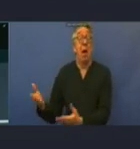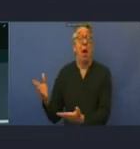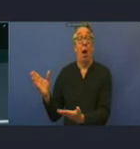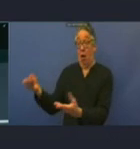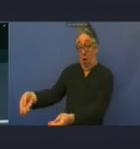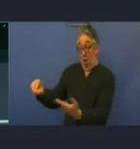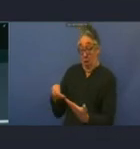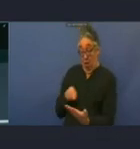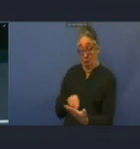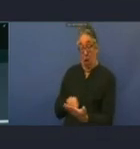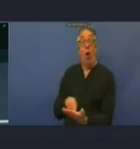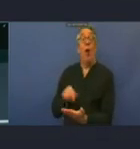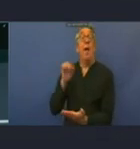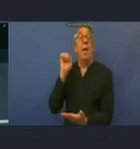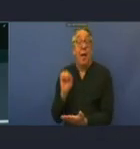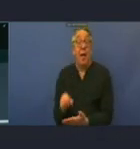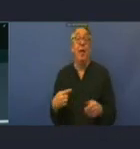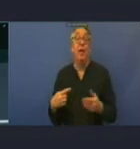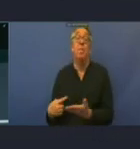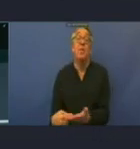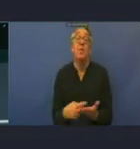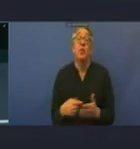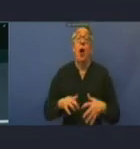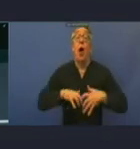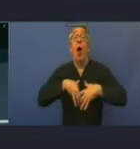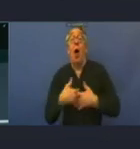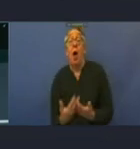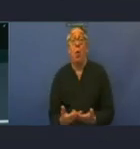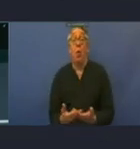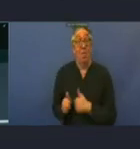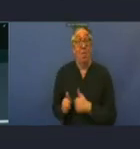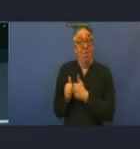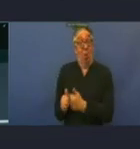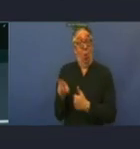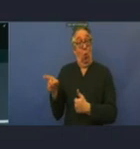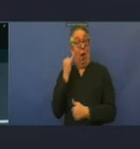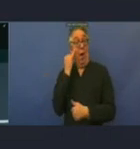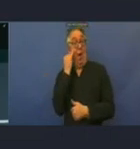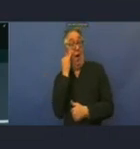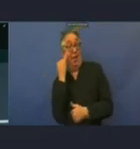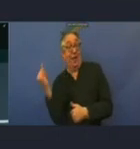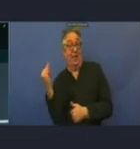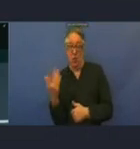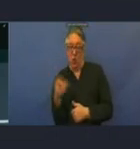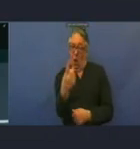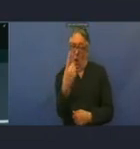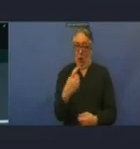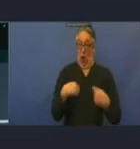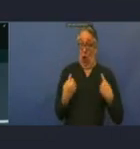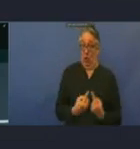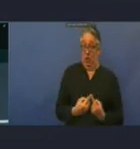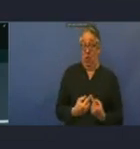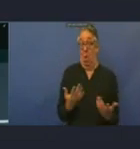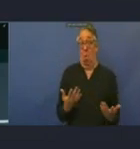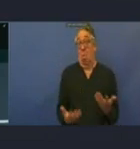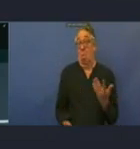to discuss what to do with this suggestion. So it would be good also not only to discuss with us, the agency, and we can have part of the answer, but